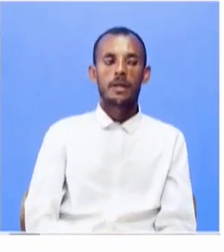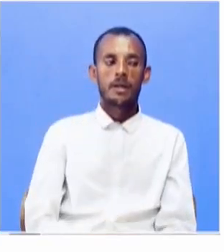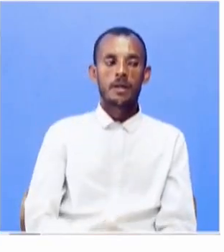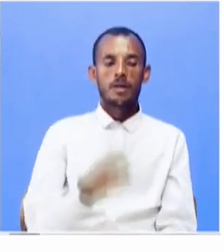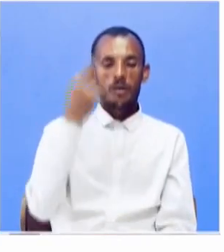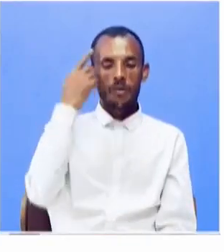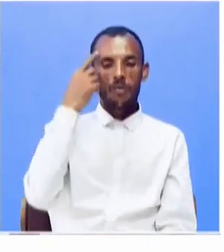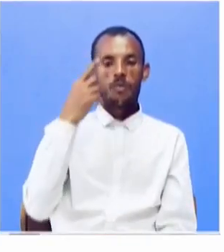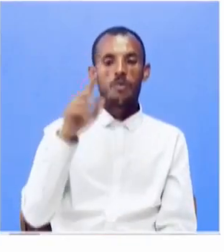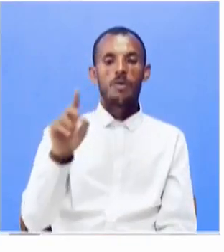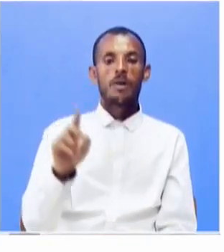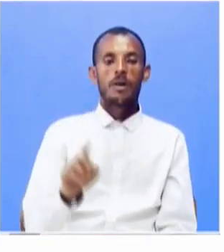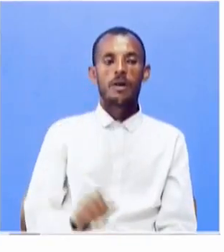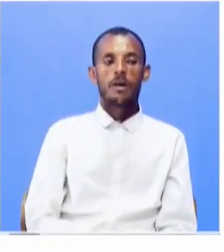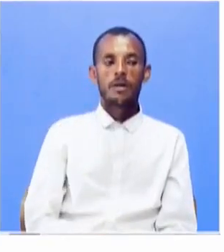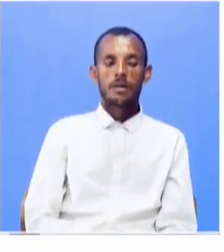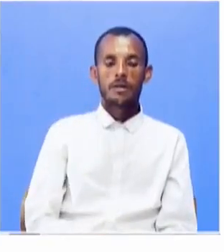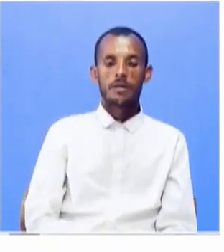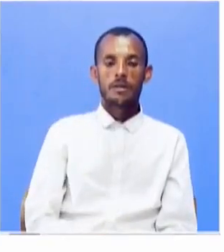for